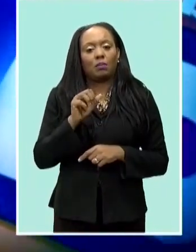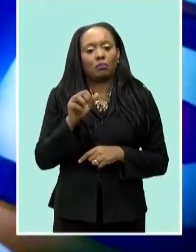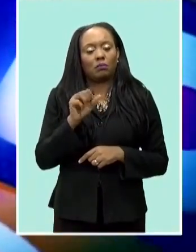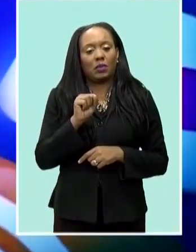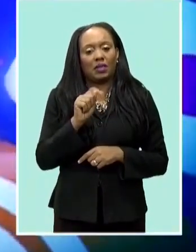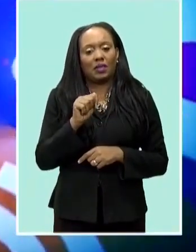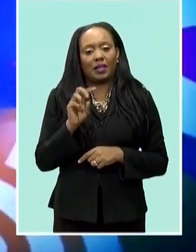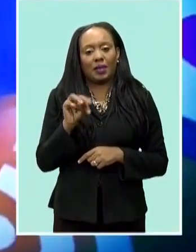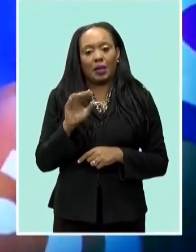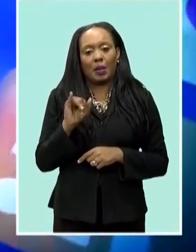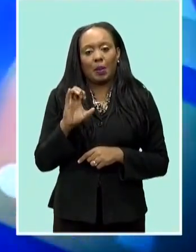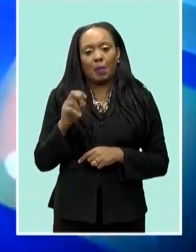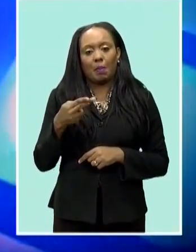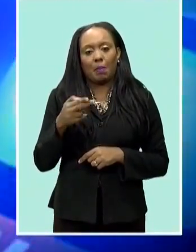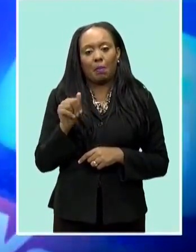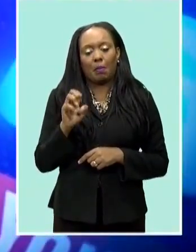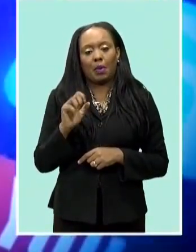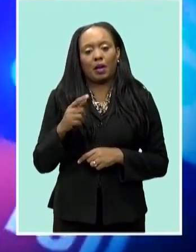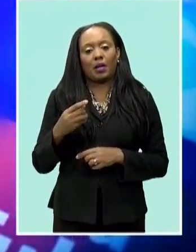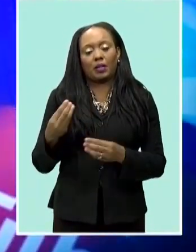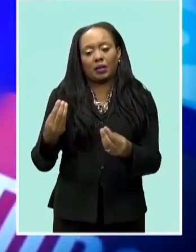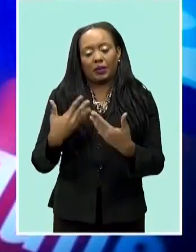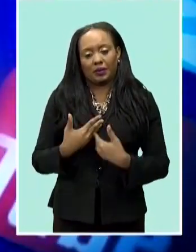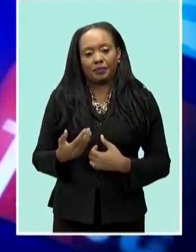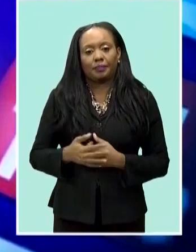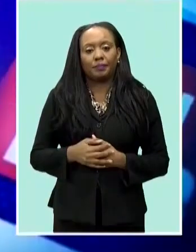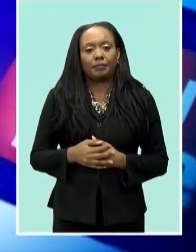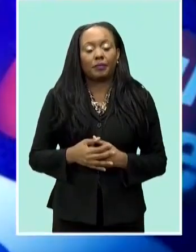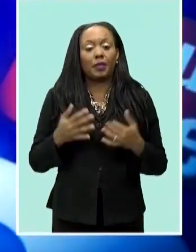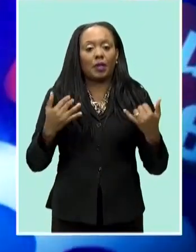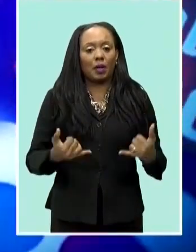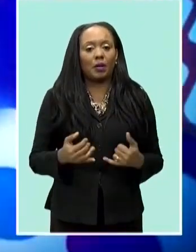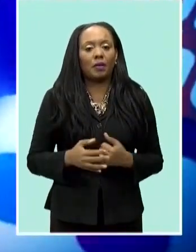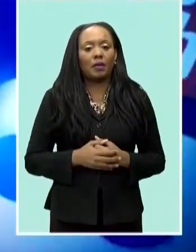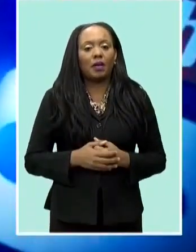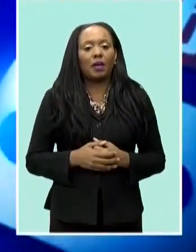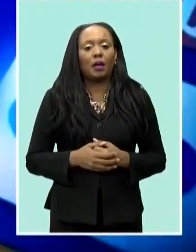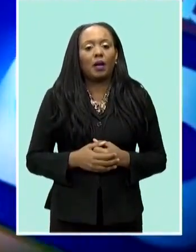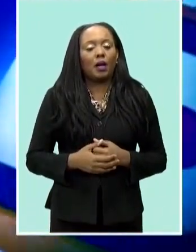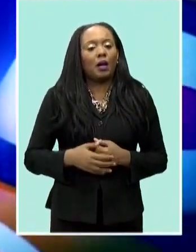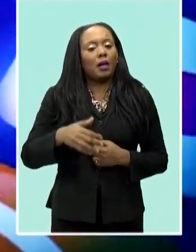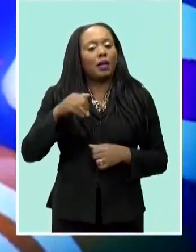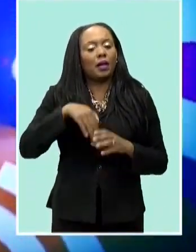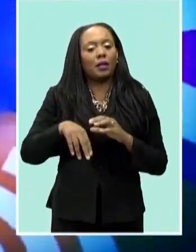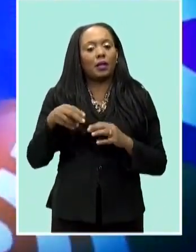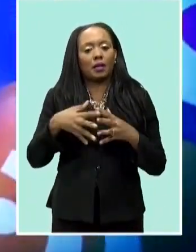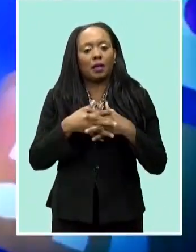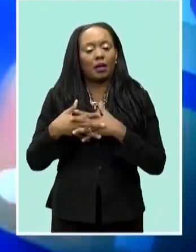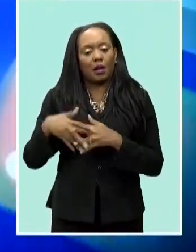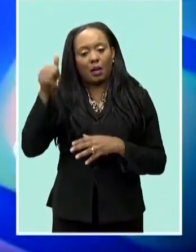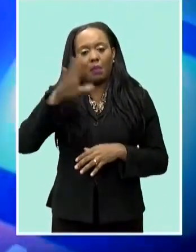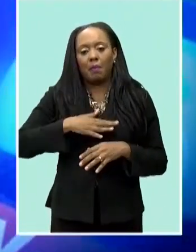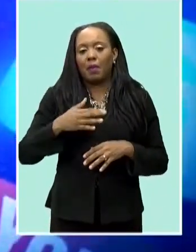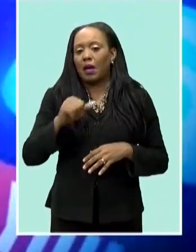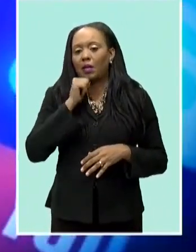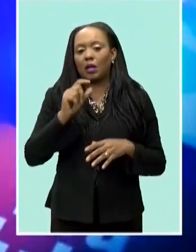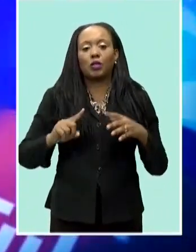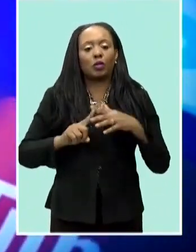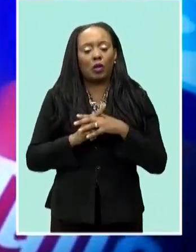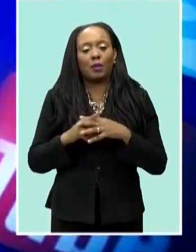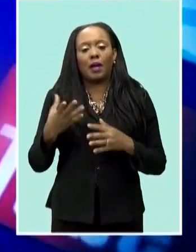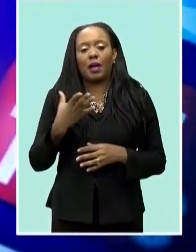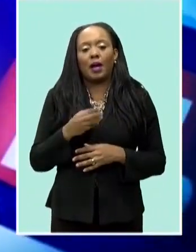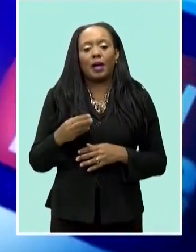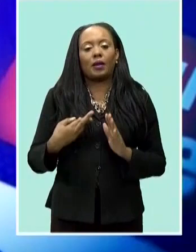Now in the U.S., Attorney General William P. Barr has failed to show up for a Judiciary Committee hearing, and Democratic